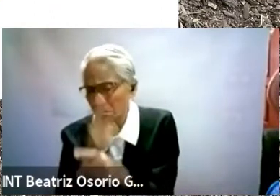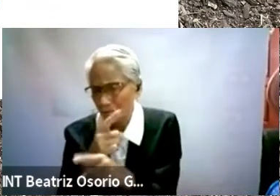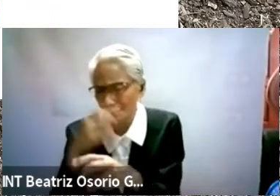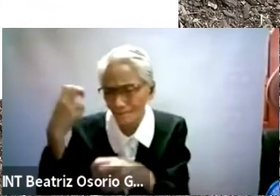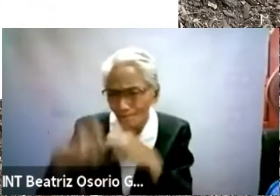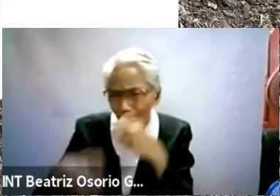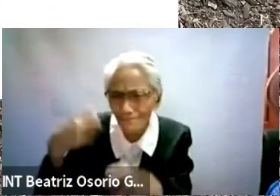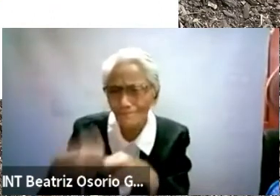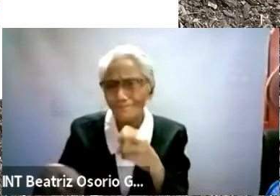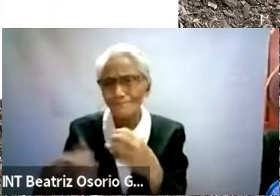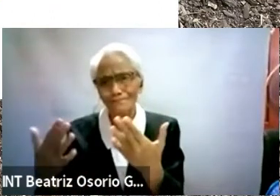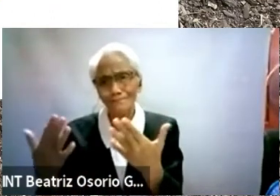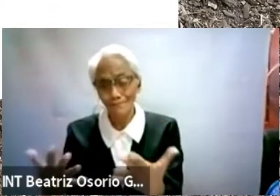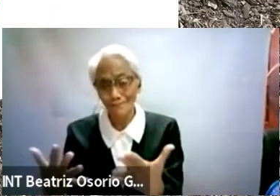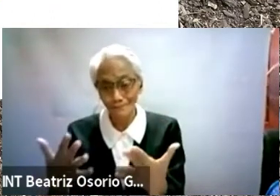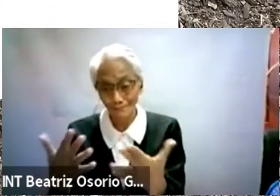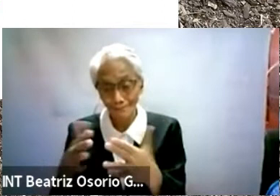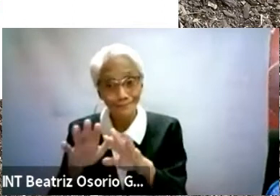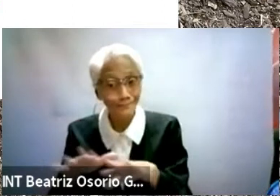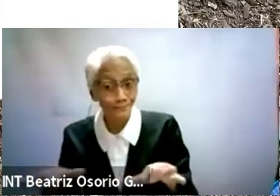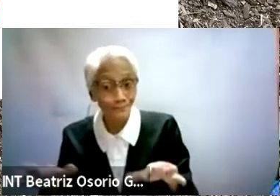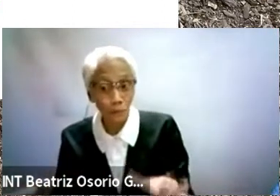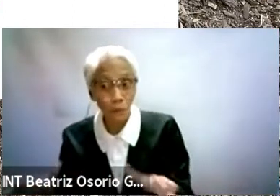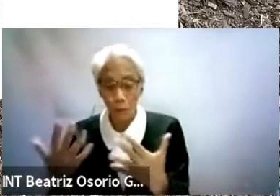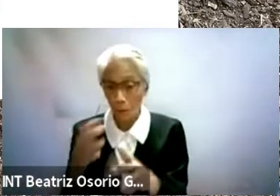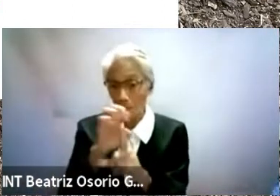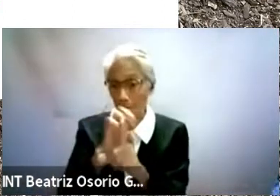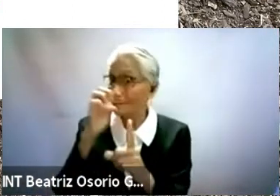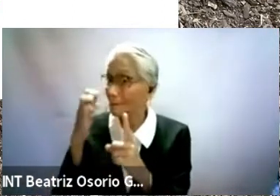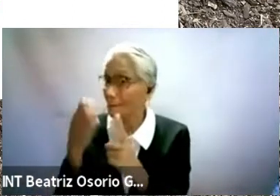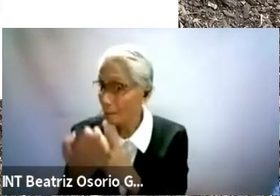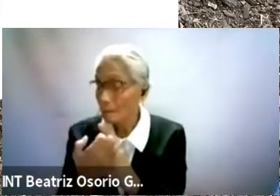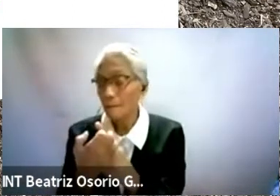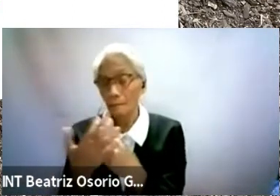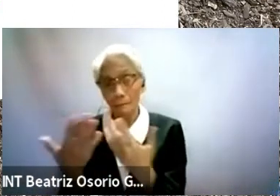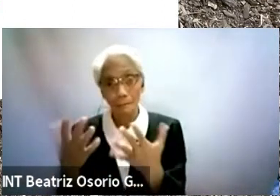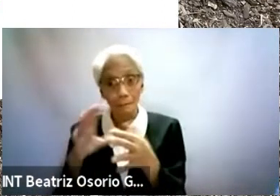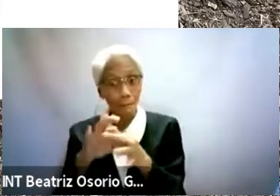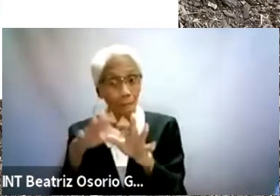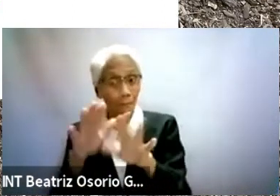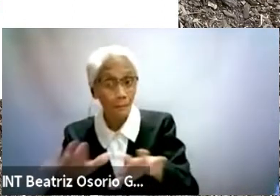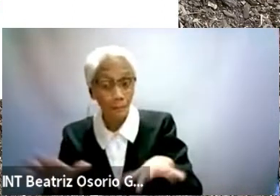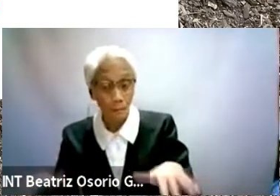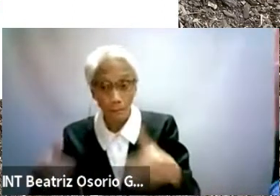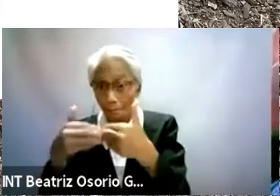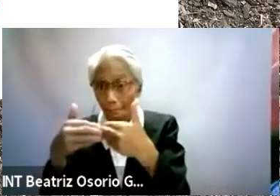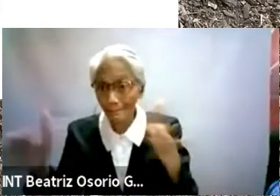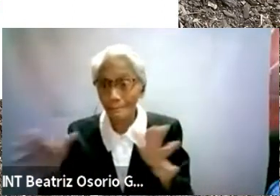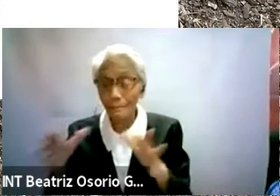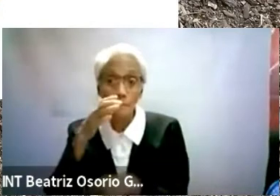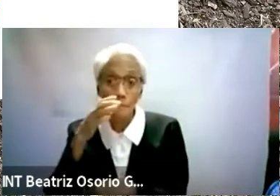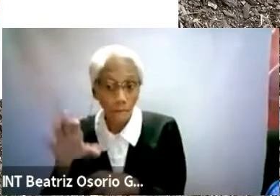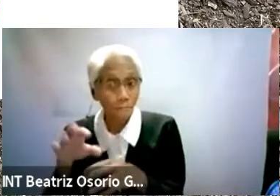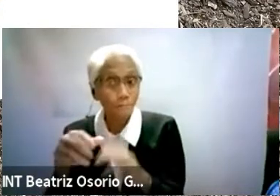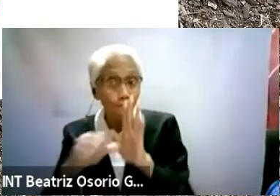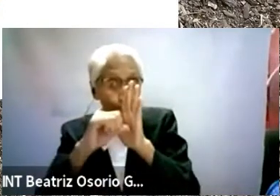the risks that the children, that the digital environment poses to children. The general comment emphasises the